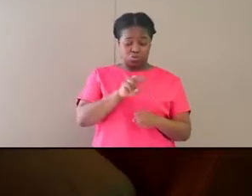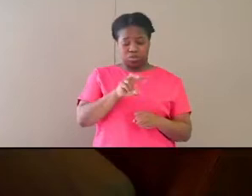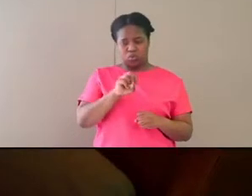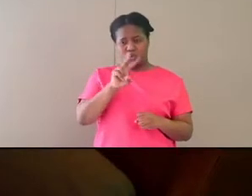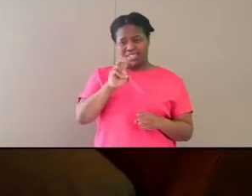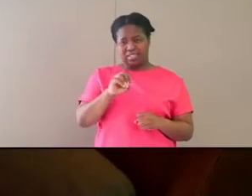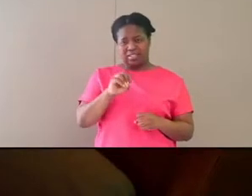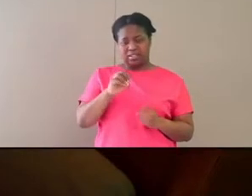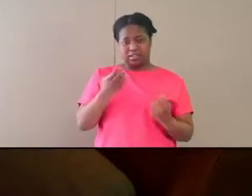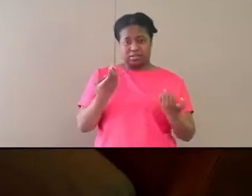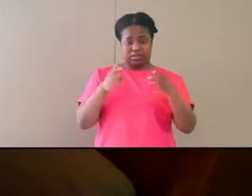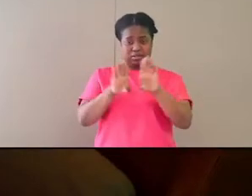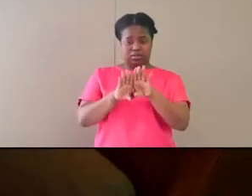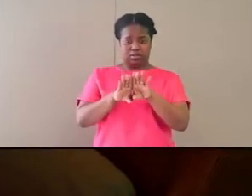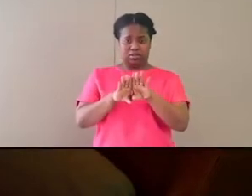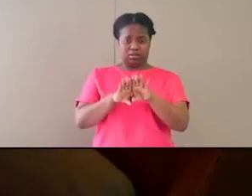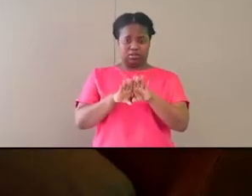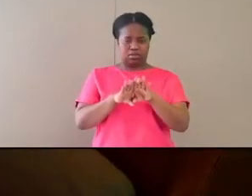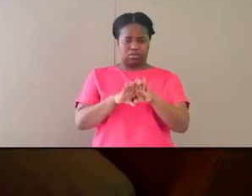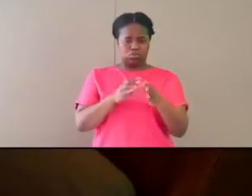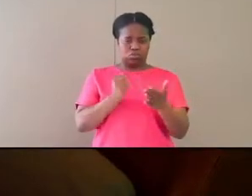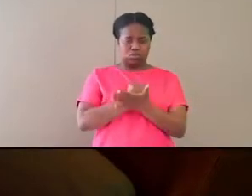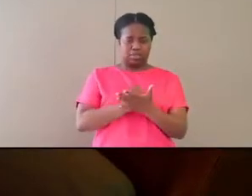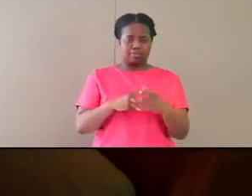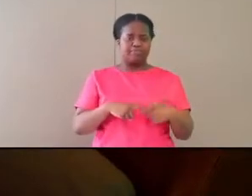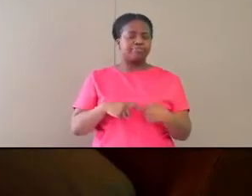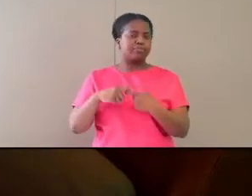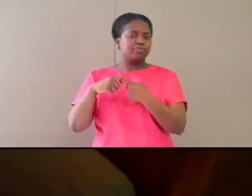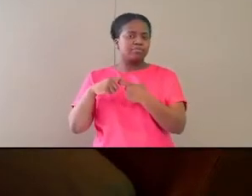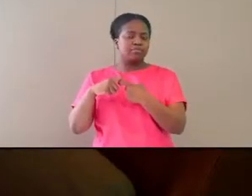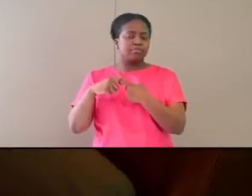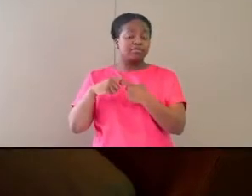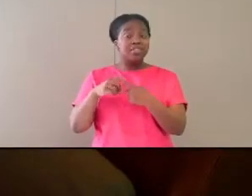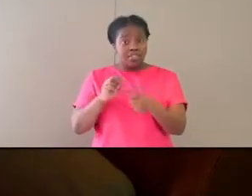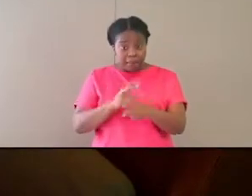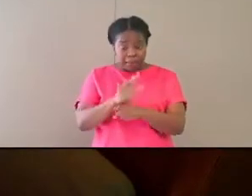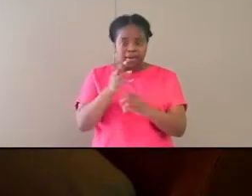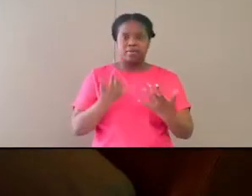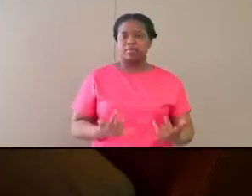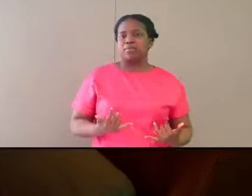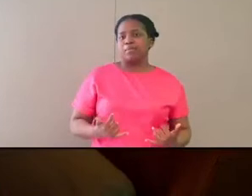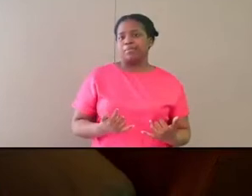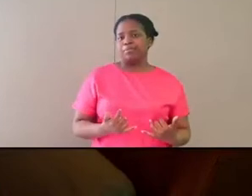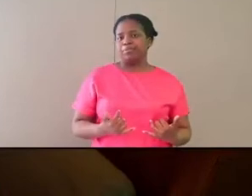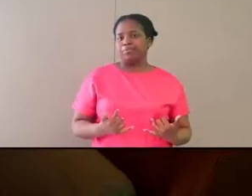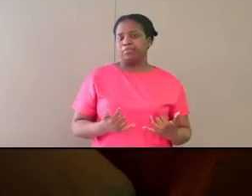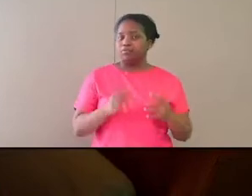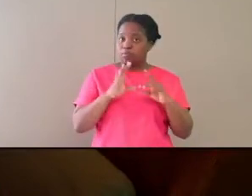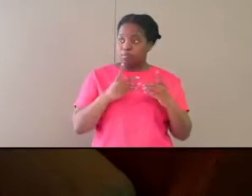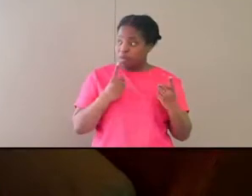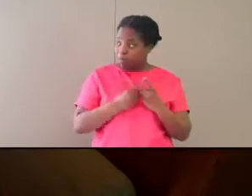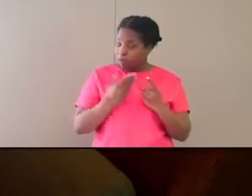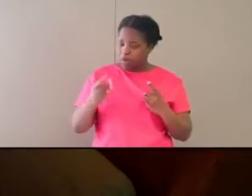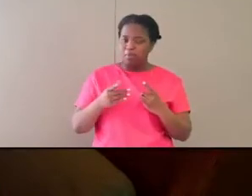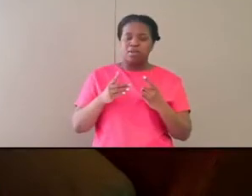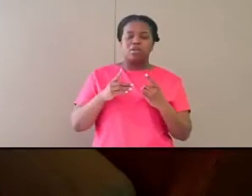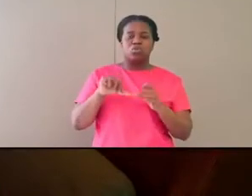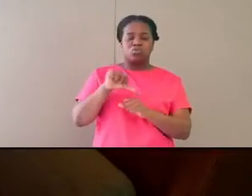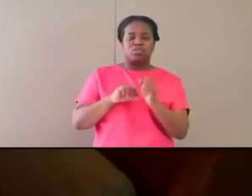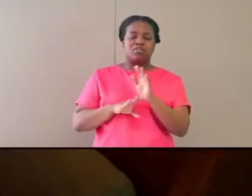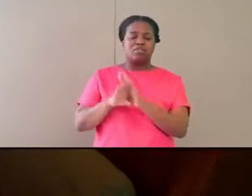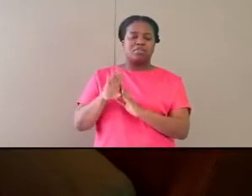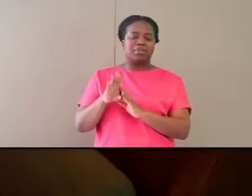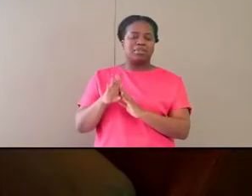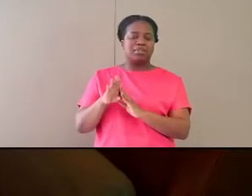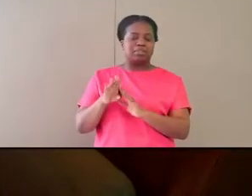that stagnation in terms of registration which has an impact to a department that we will definitely knock